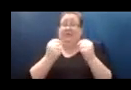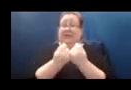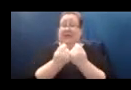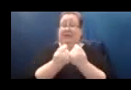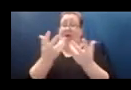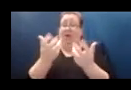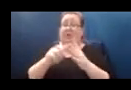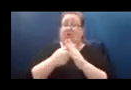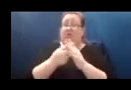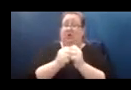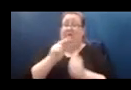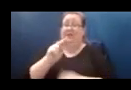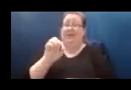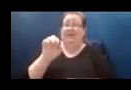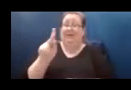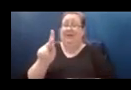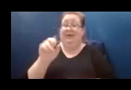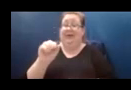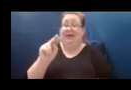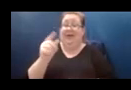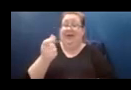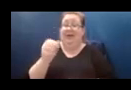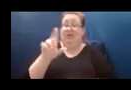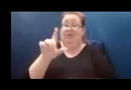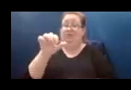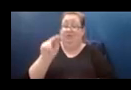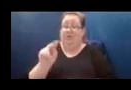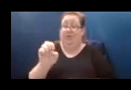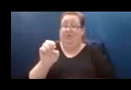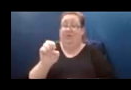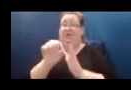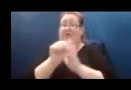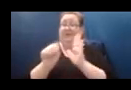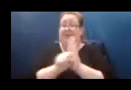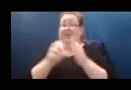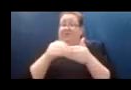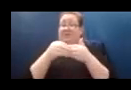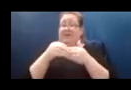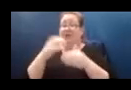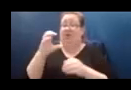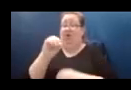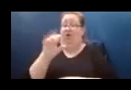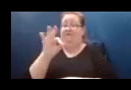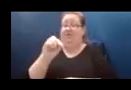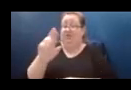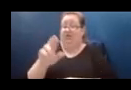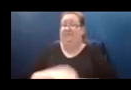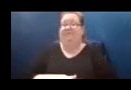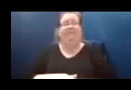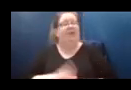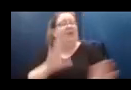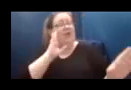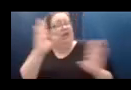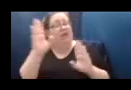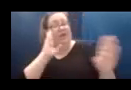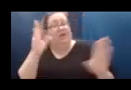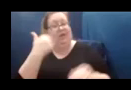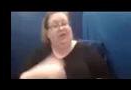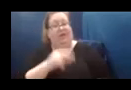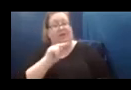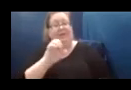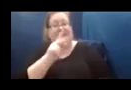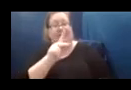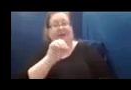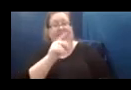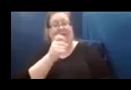our State Resilience Officer, to say a few words. Thanks, Carly. Good evening, everybody. I'm Nick Angarone. I'm